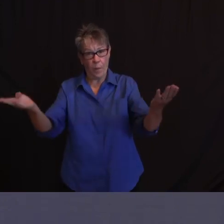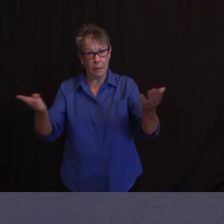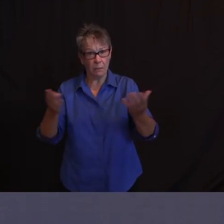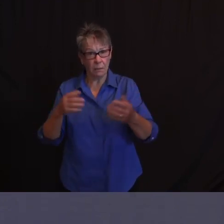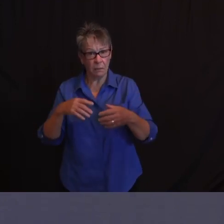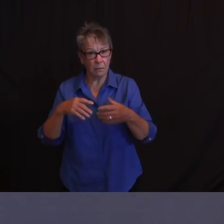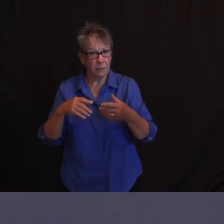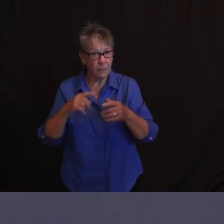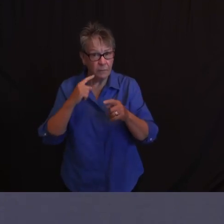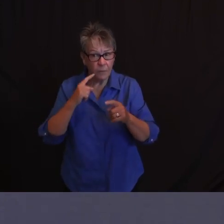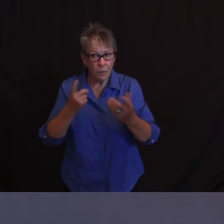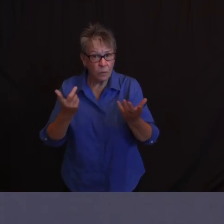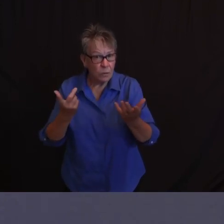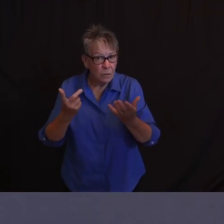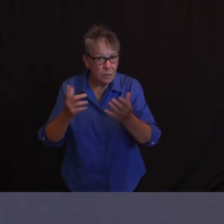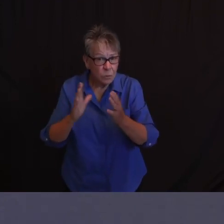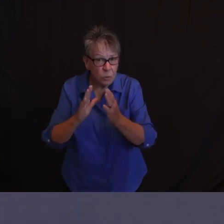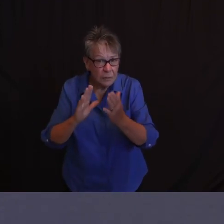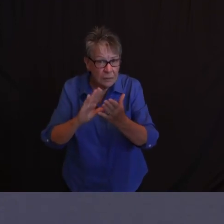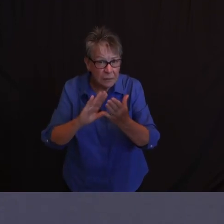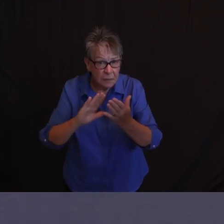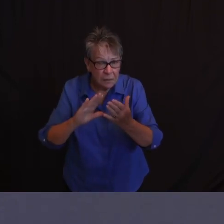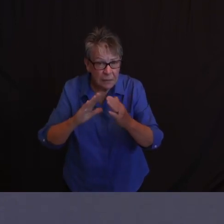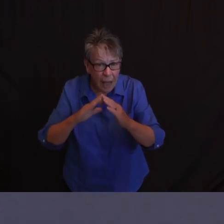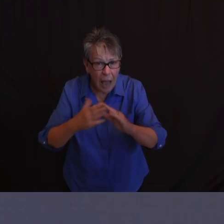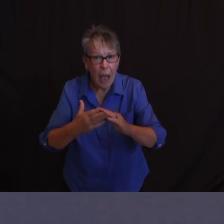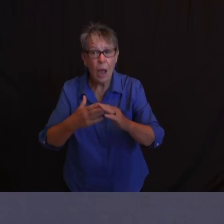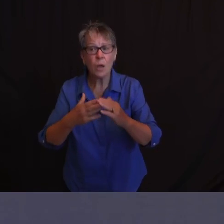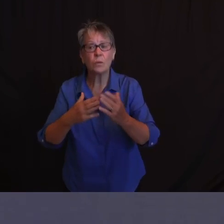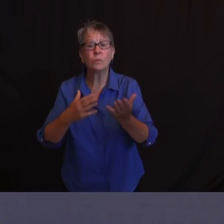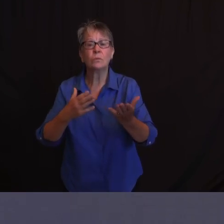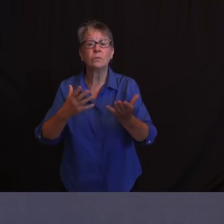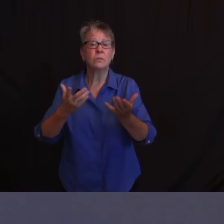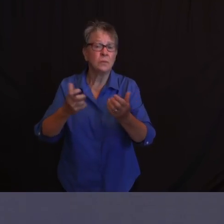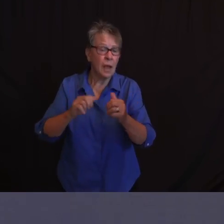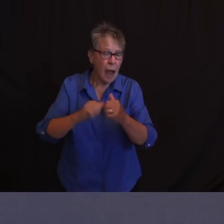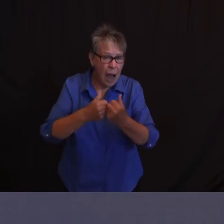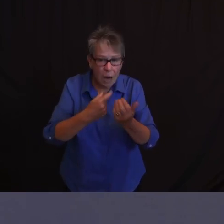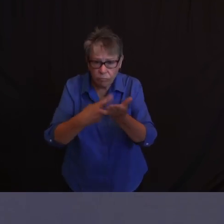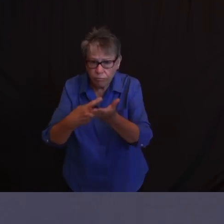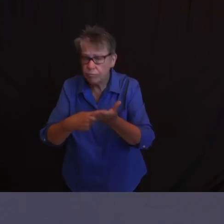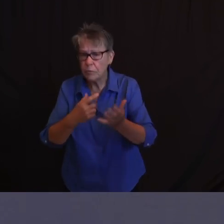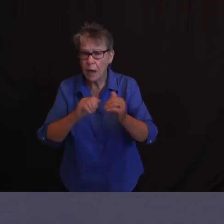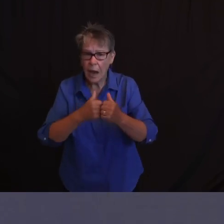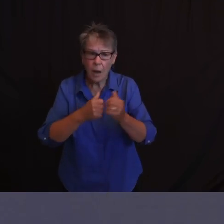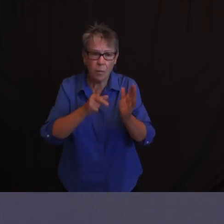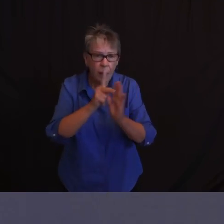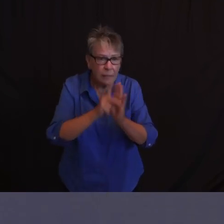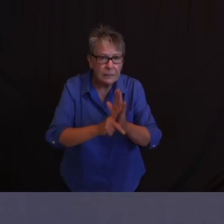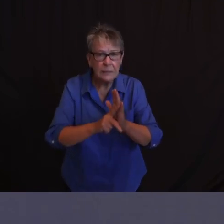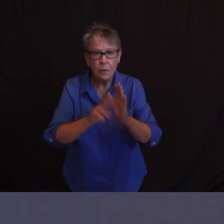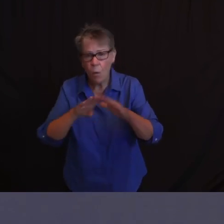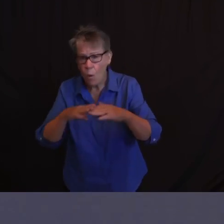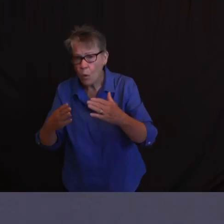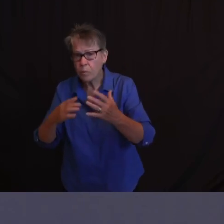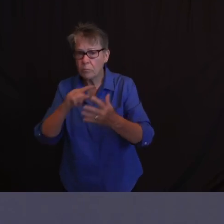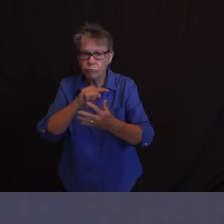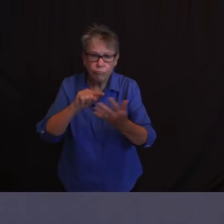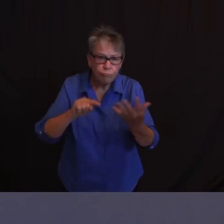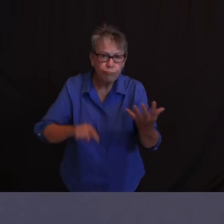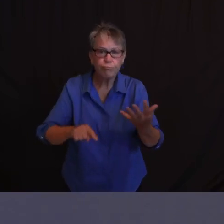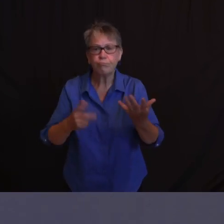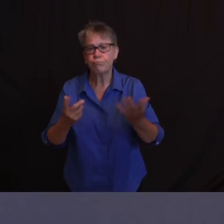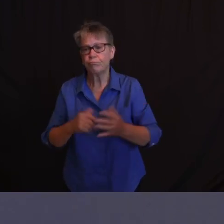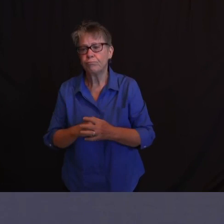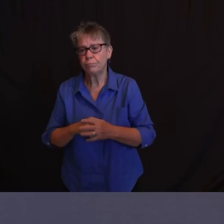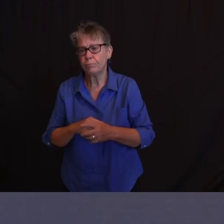execute on those guidelines. And I think they've done a really good job. I would be remiss if I didn't say something I don't think